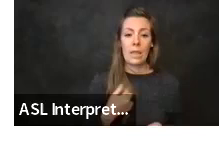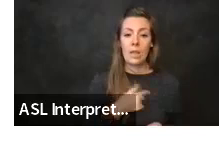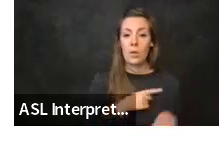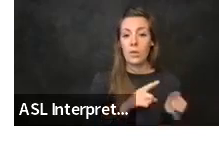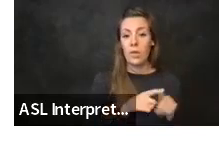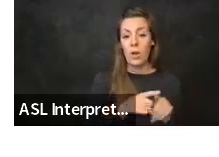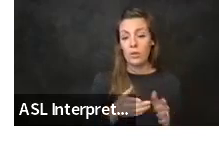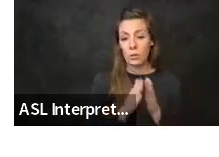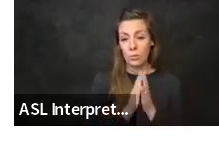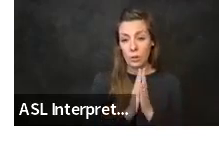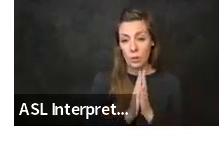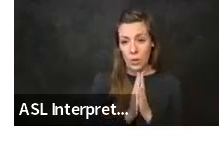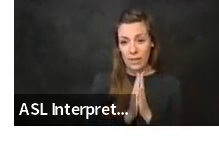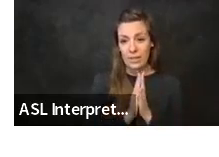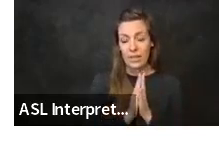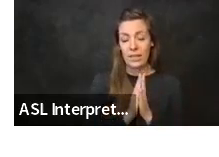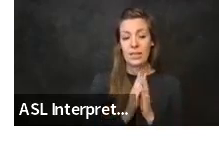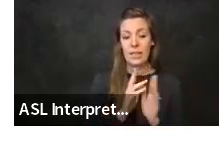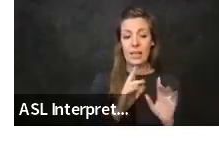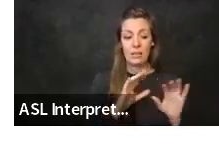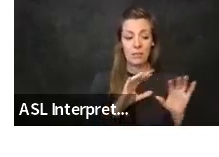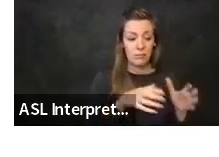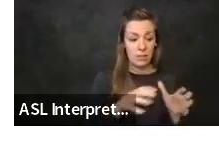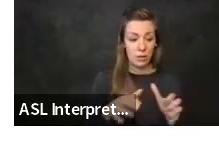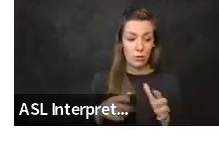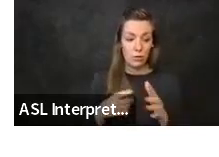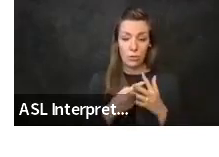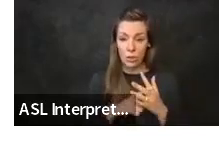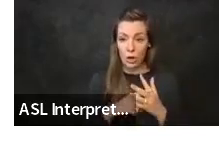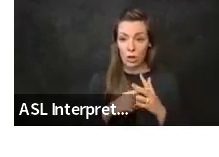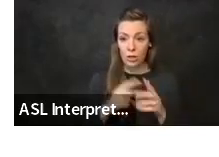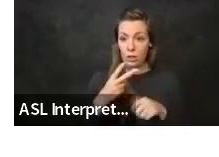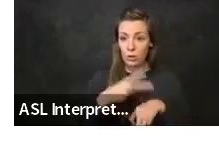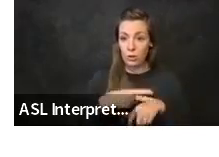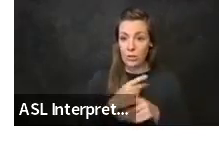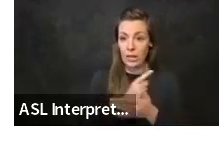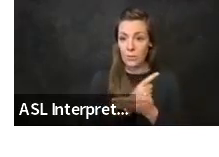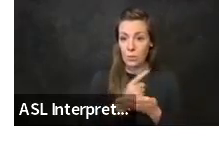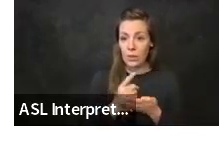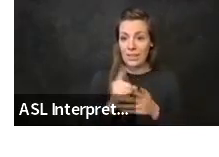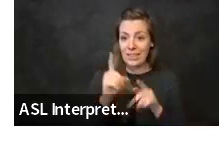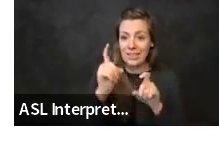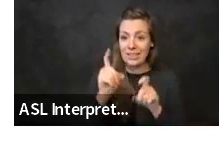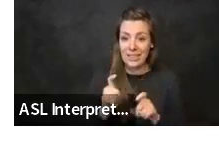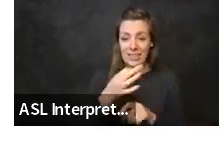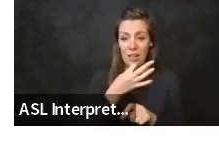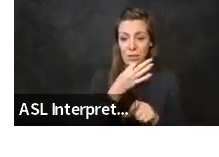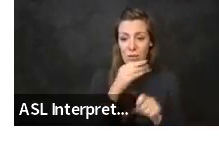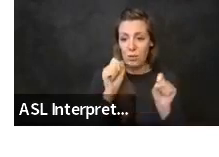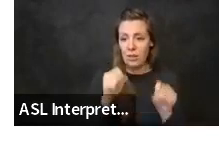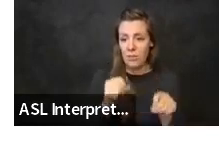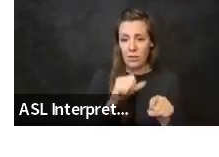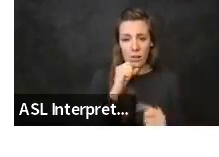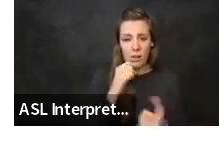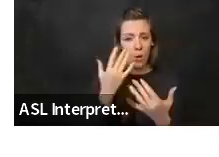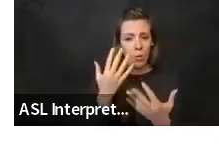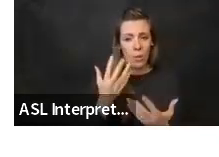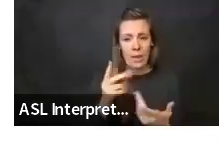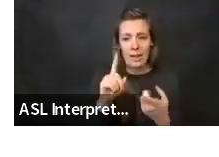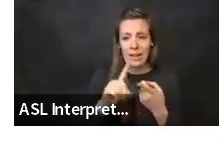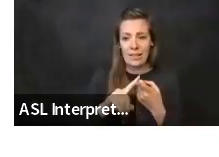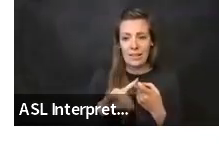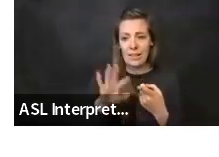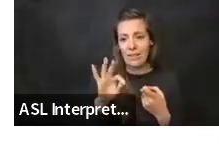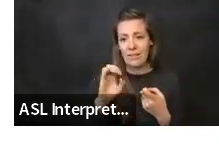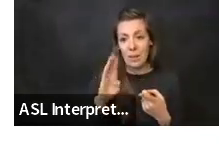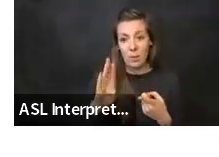these groups start the twice weekly testing as soon as possible and not wait for February 1st in the light of our